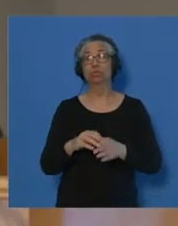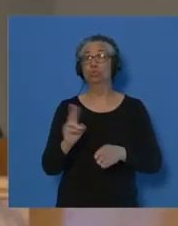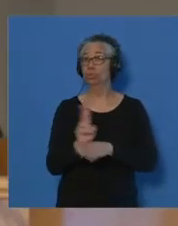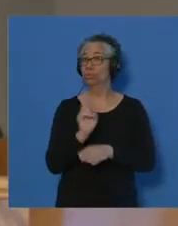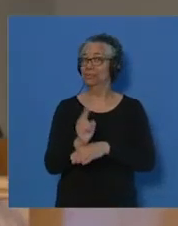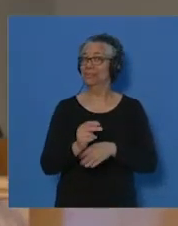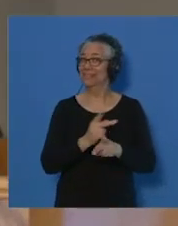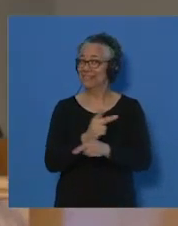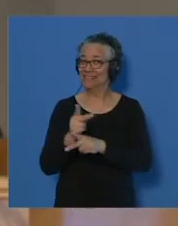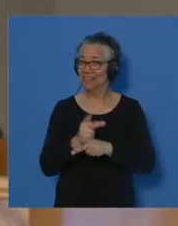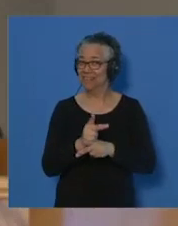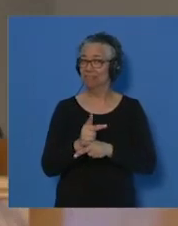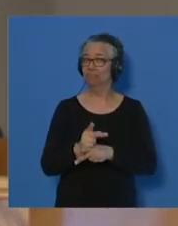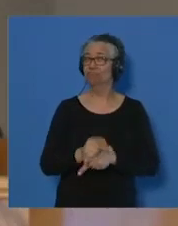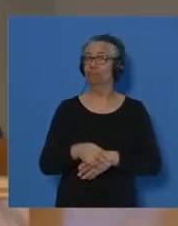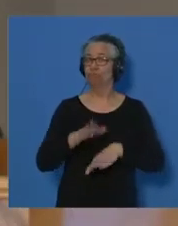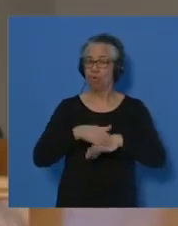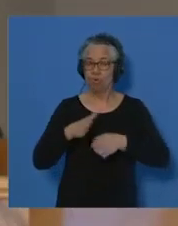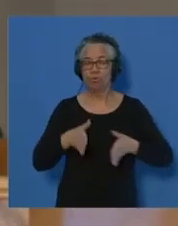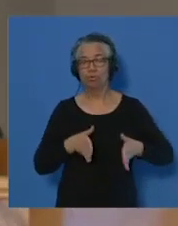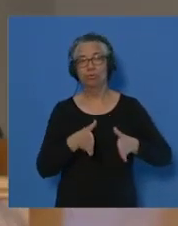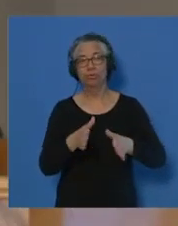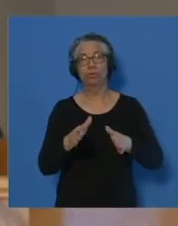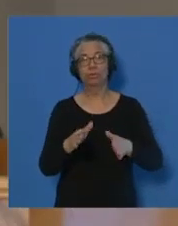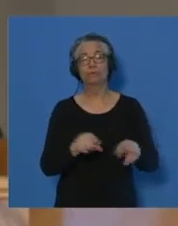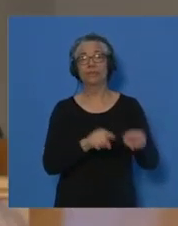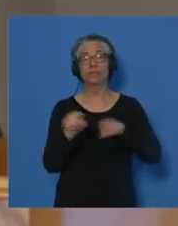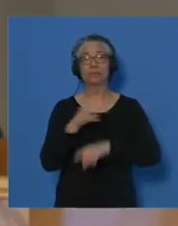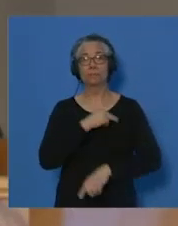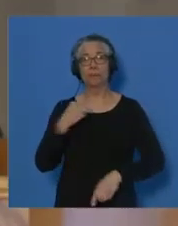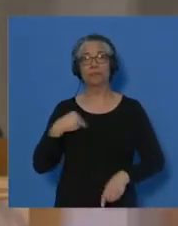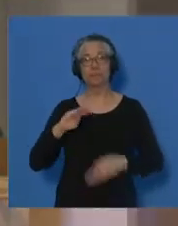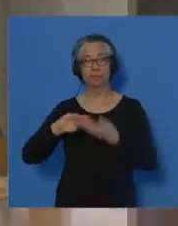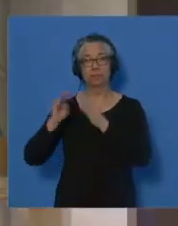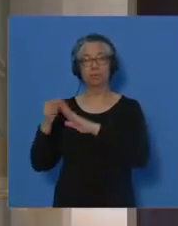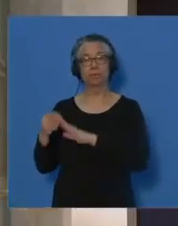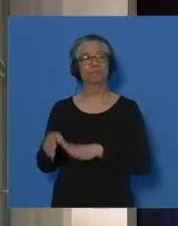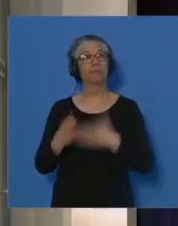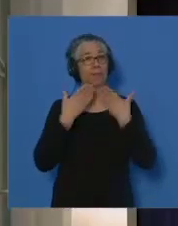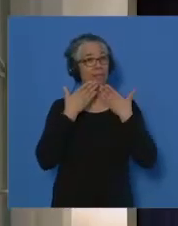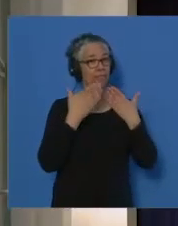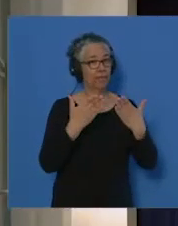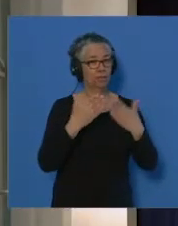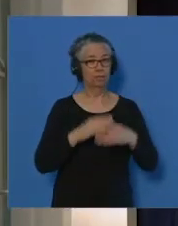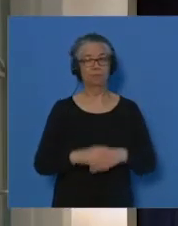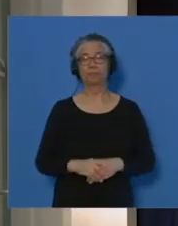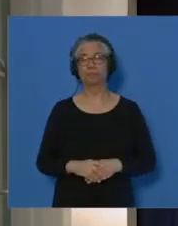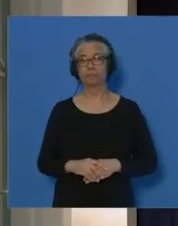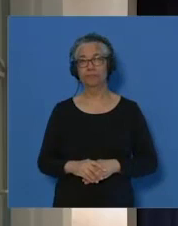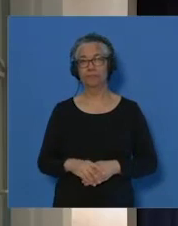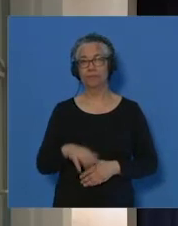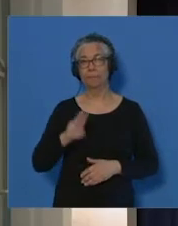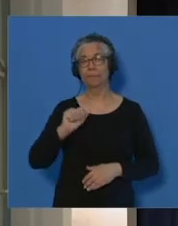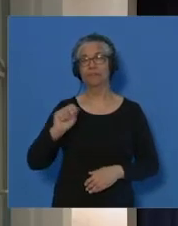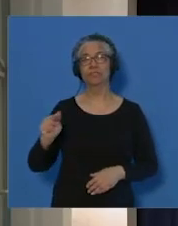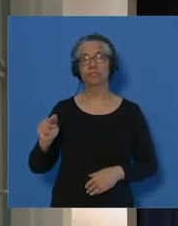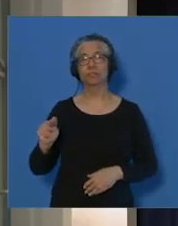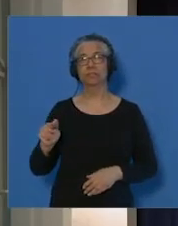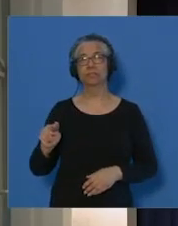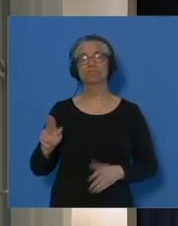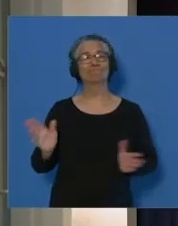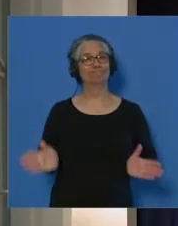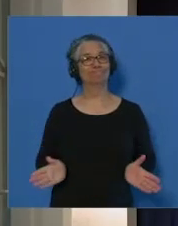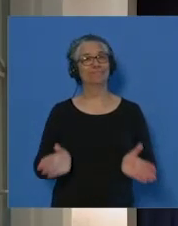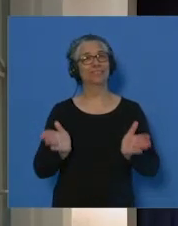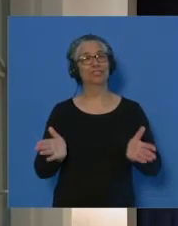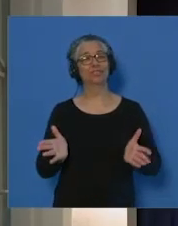and courtesy on our roads as members of this community. Thank you, Premier. Thank you very much, Minister. And it's certainly